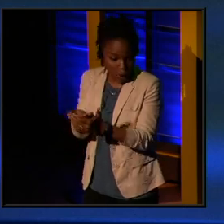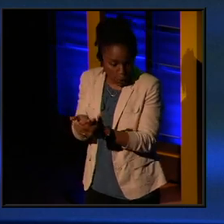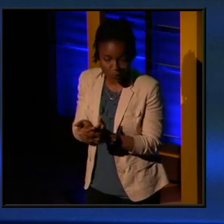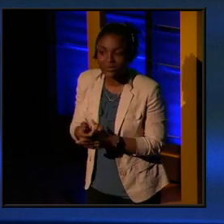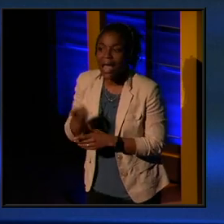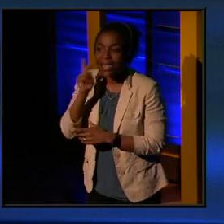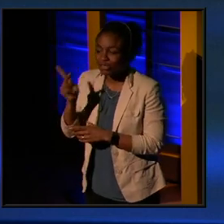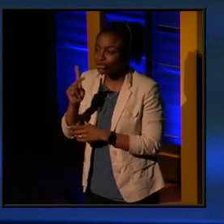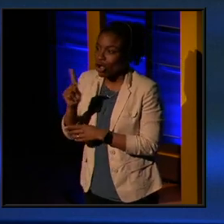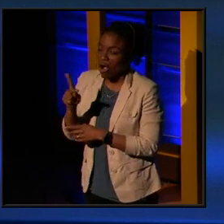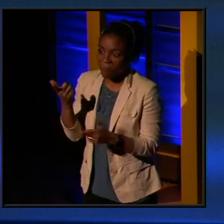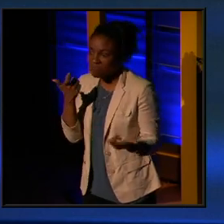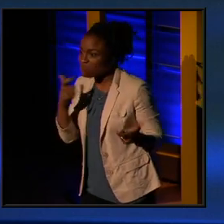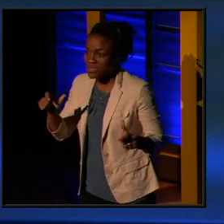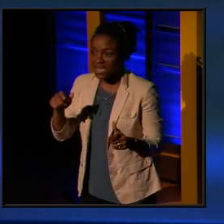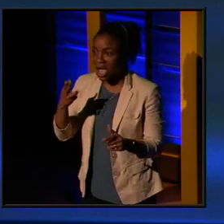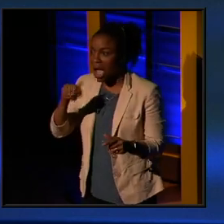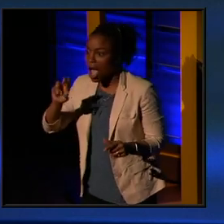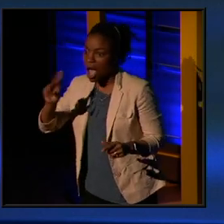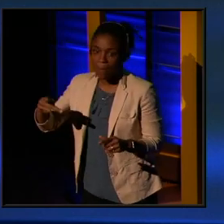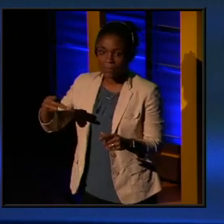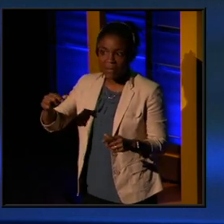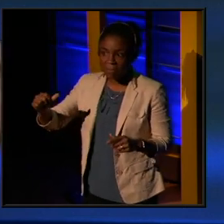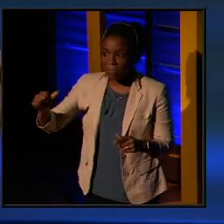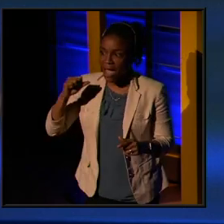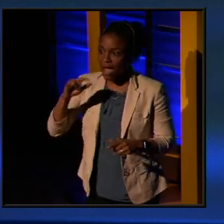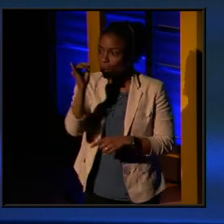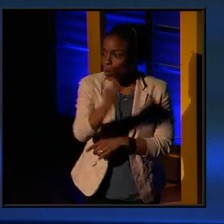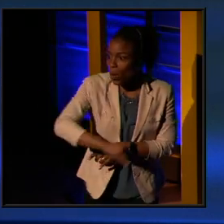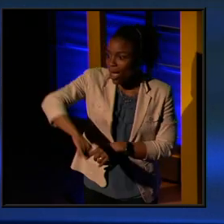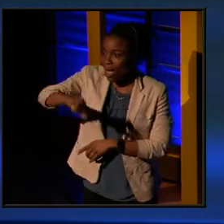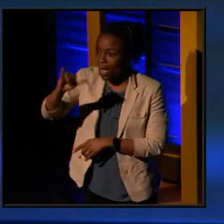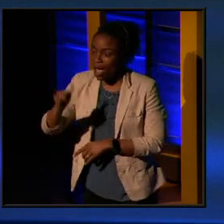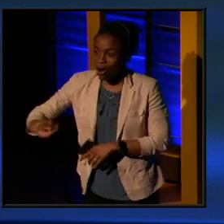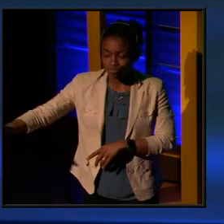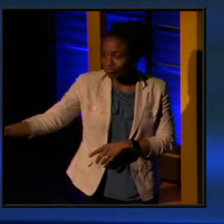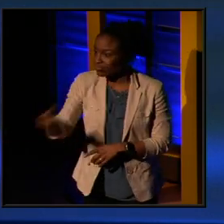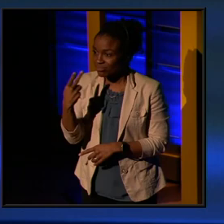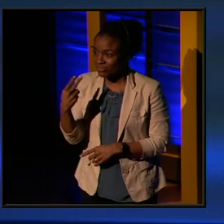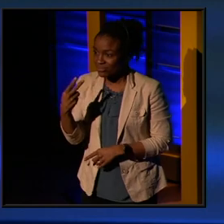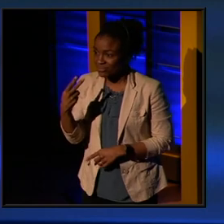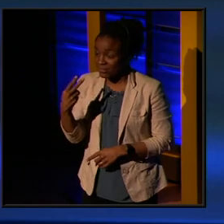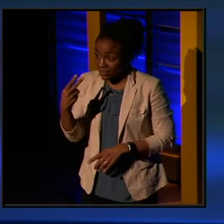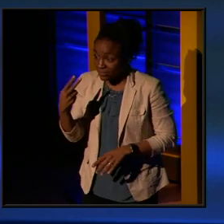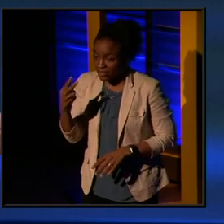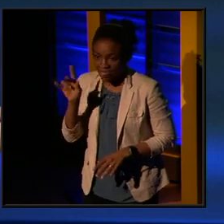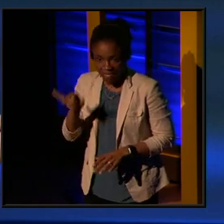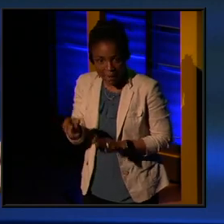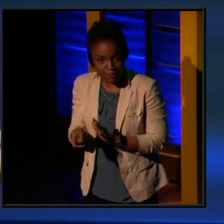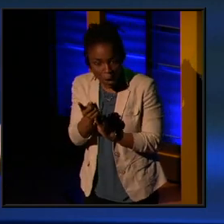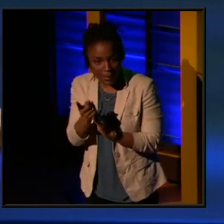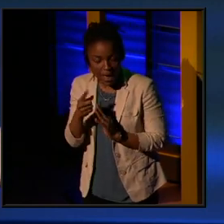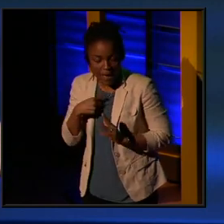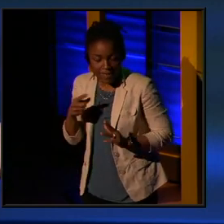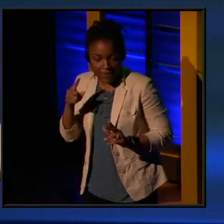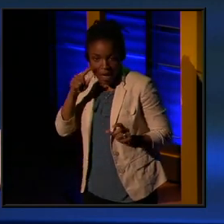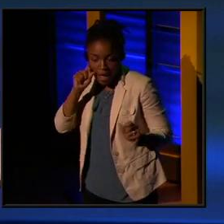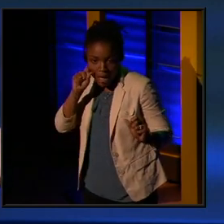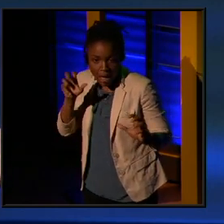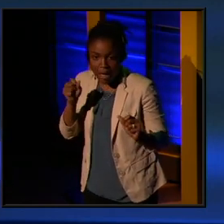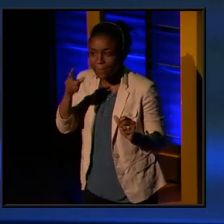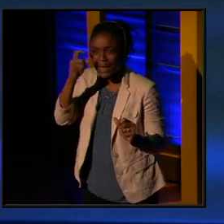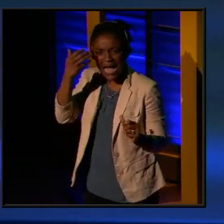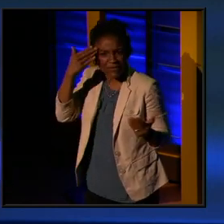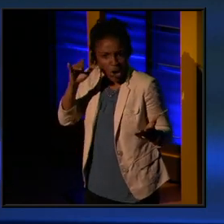just spy hopping out of the ocean and looking me straight in the eye. And in that moment, I was blown away because I didn't even know that we